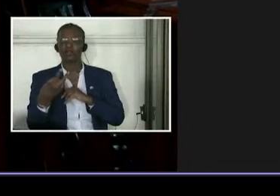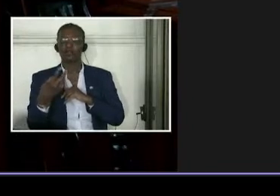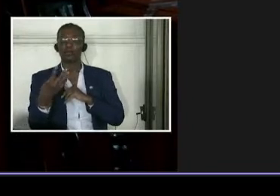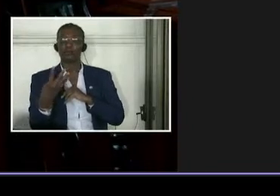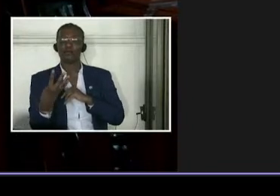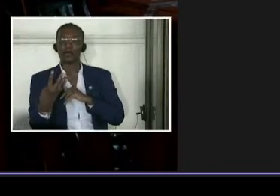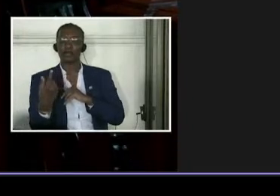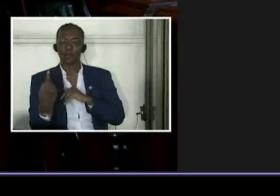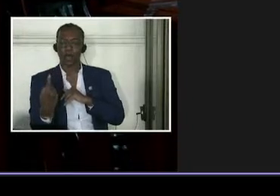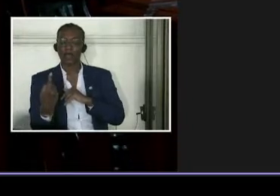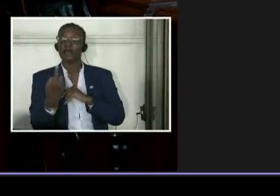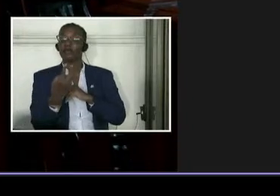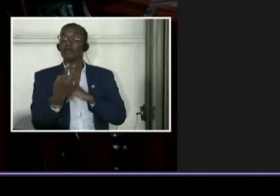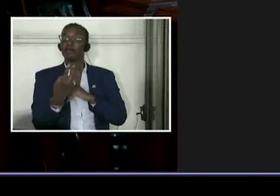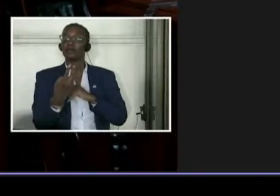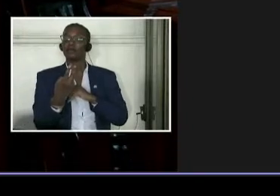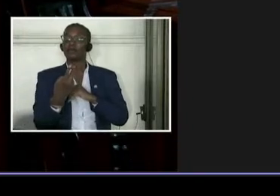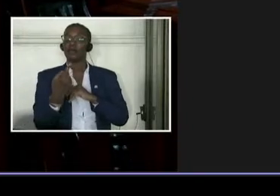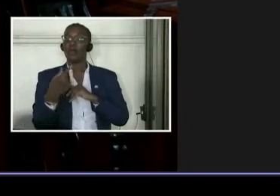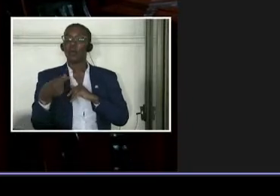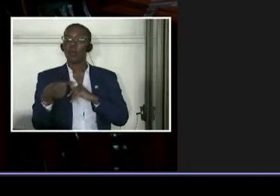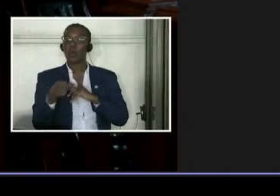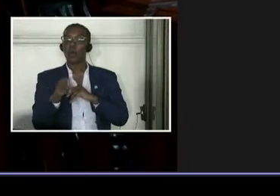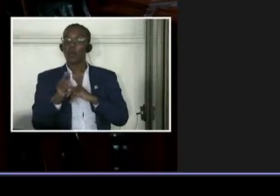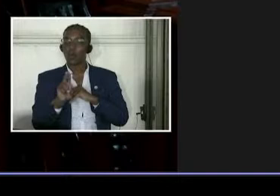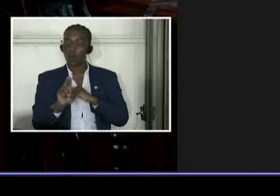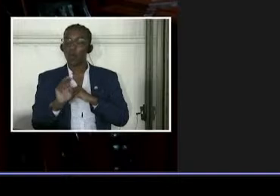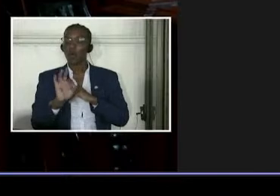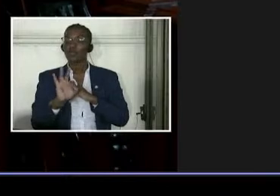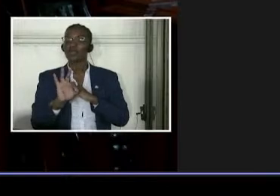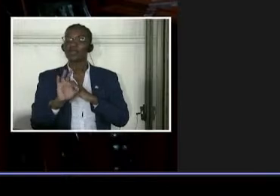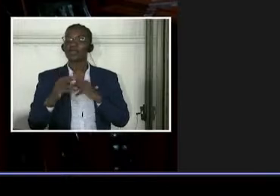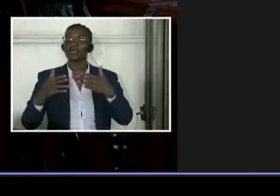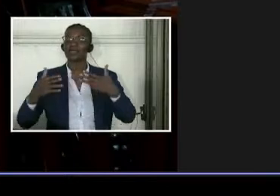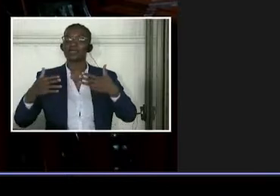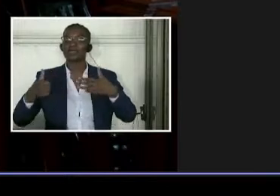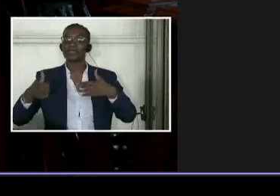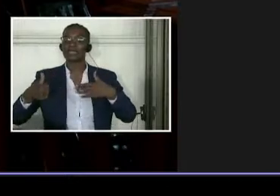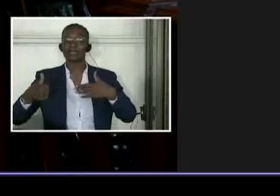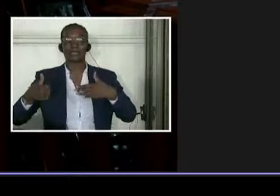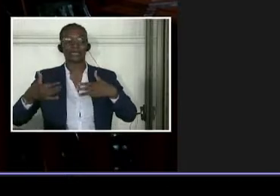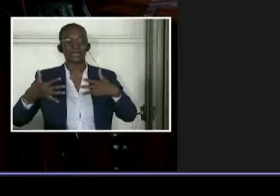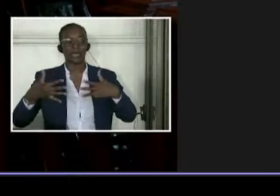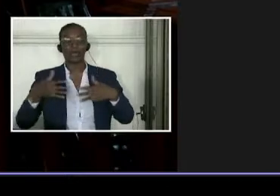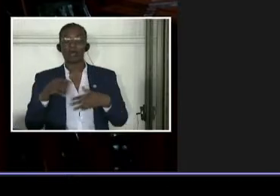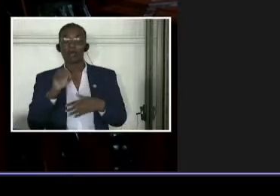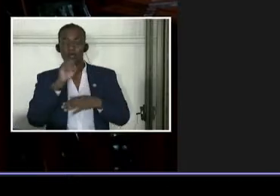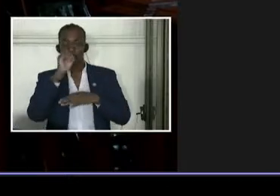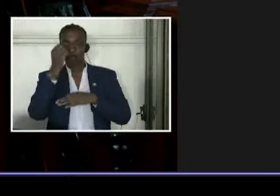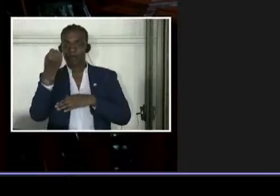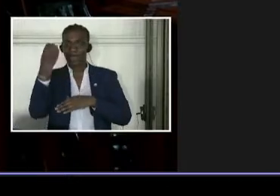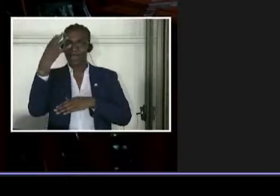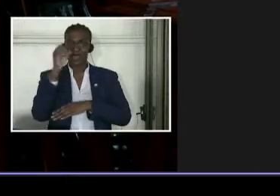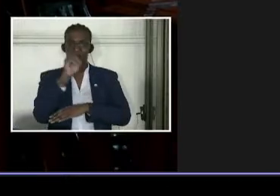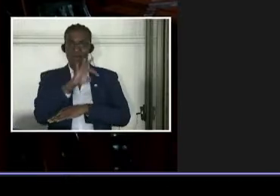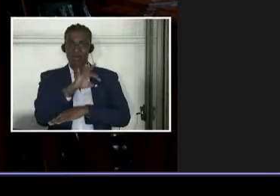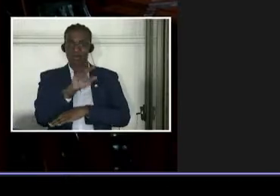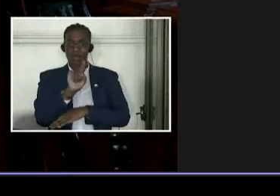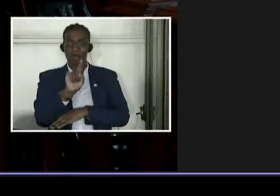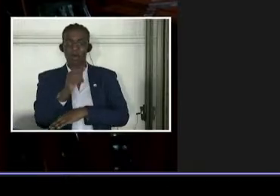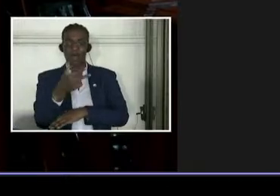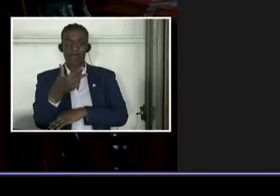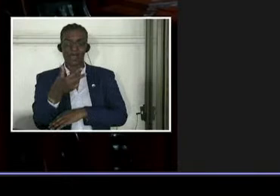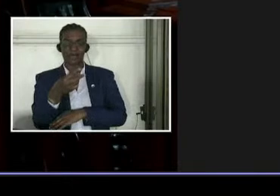King Sejwayo 202, Iugu 369, Umgungundlovu 375, Umkhanyakude 187,